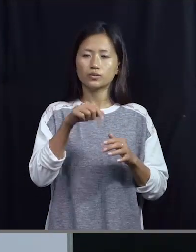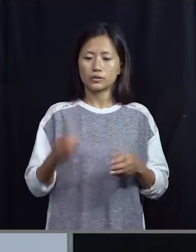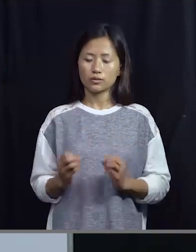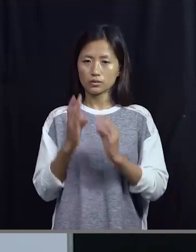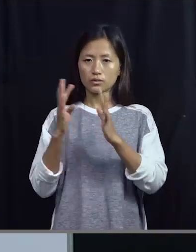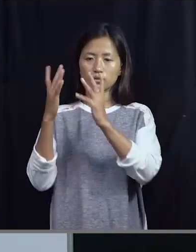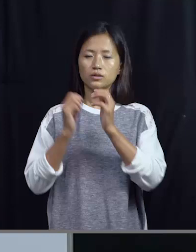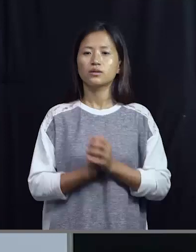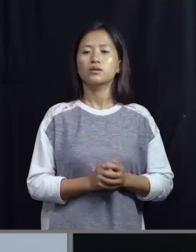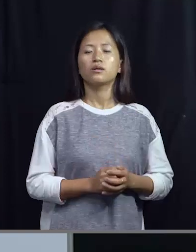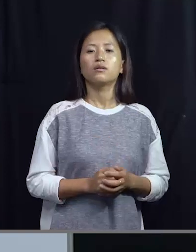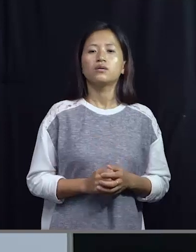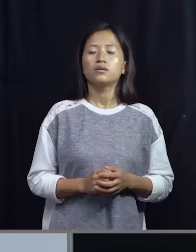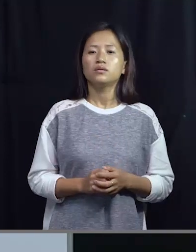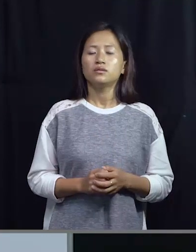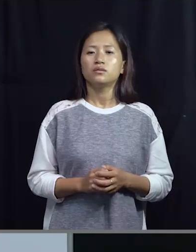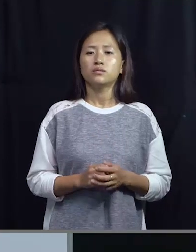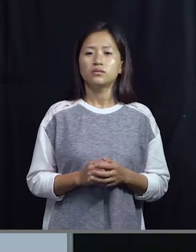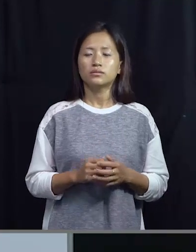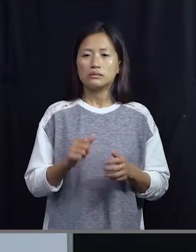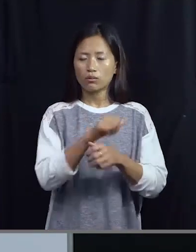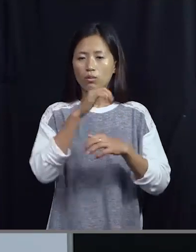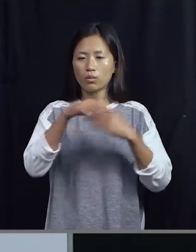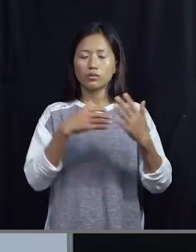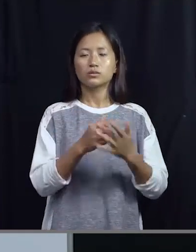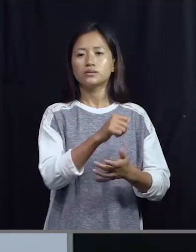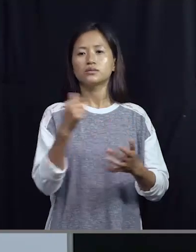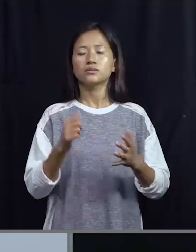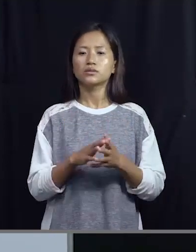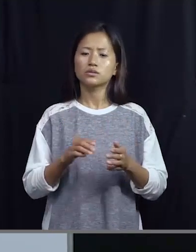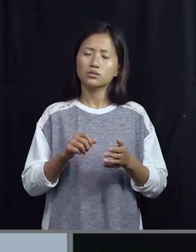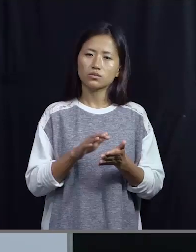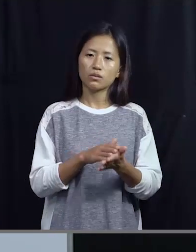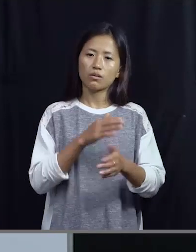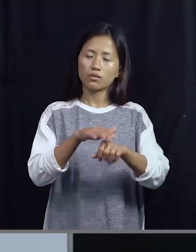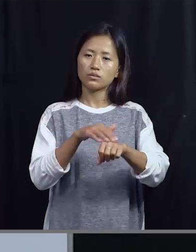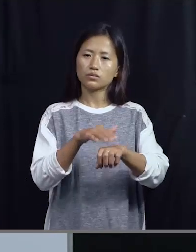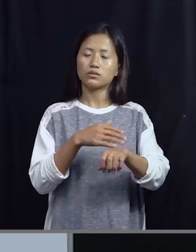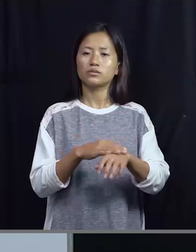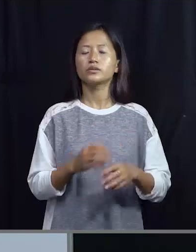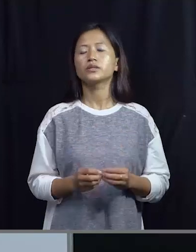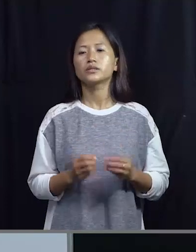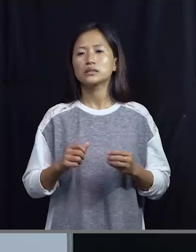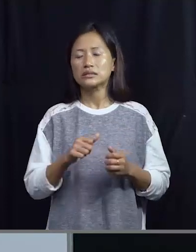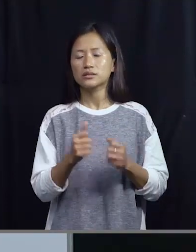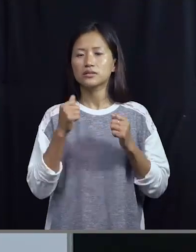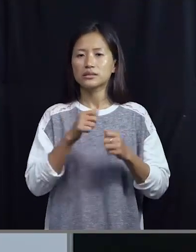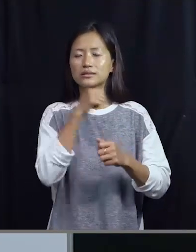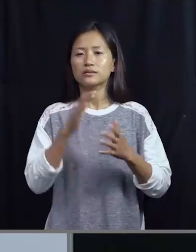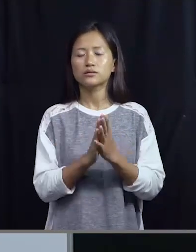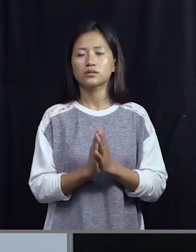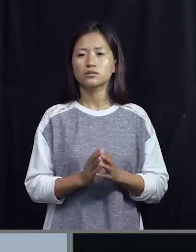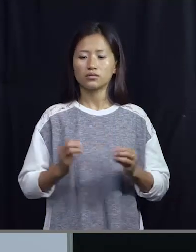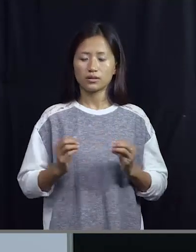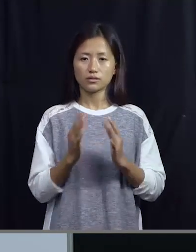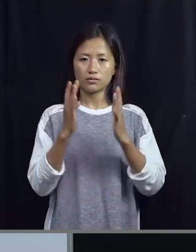means even if weeds grow also, they will kill it. It will like, they will slowly kill the weeds and they will grow stronger. Okay, that means it's like